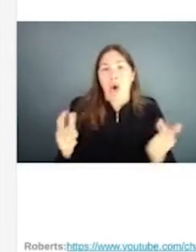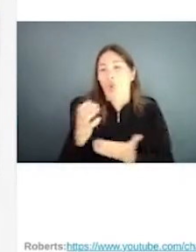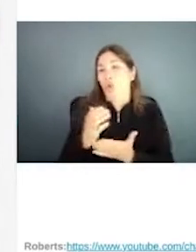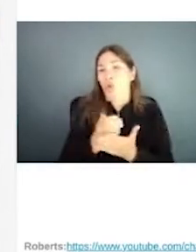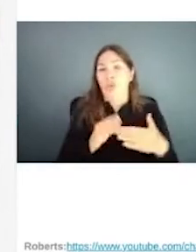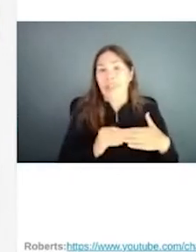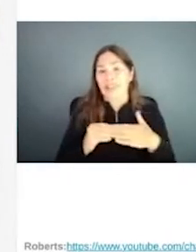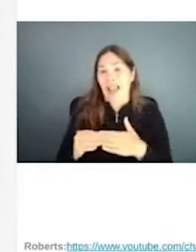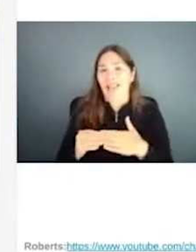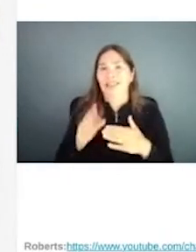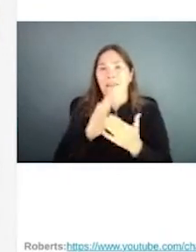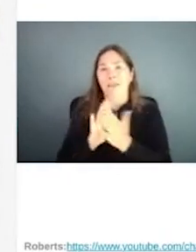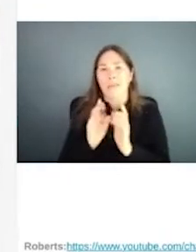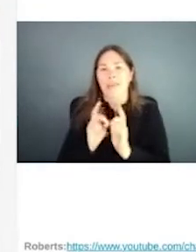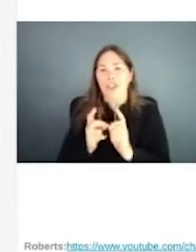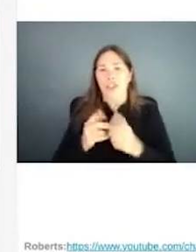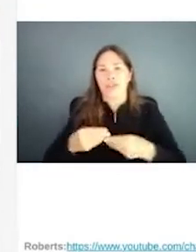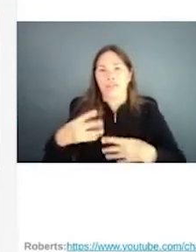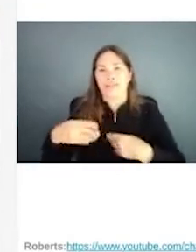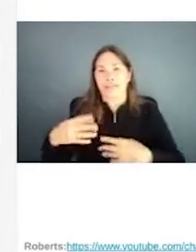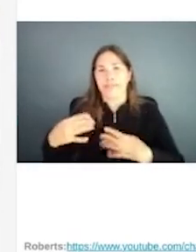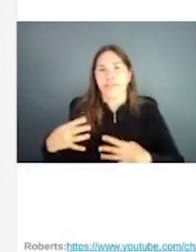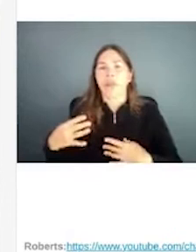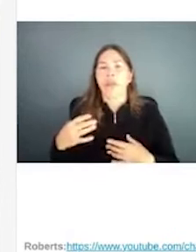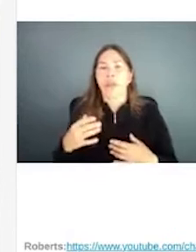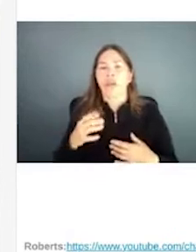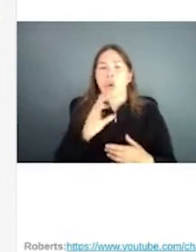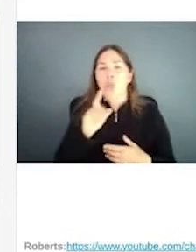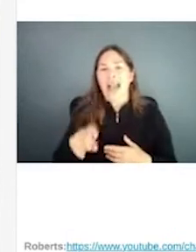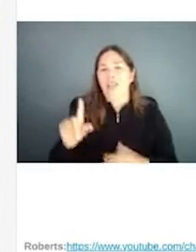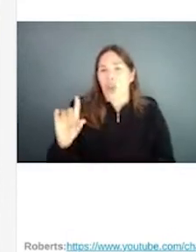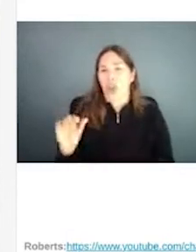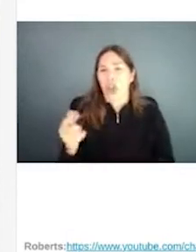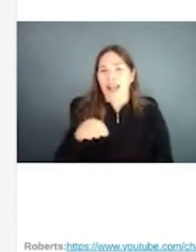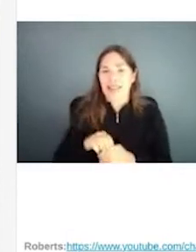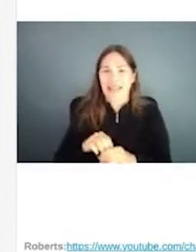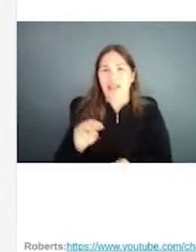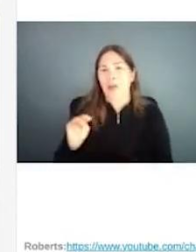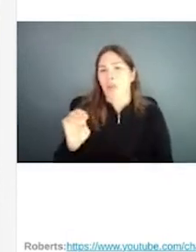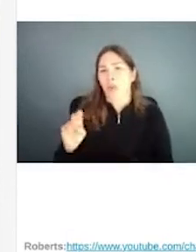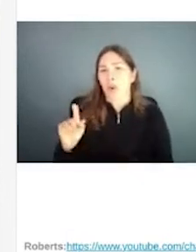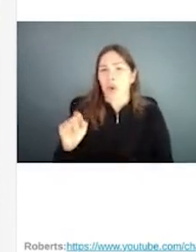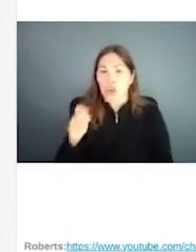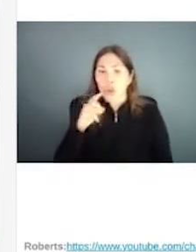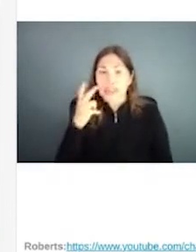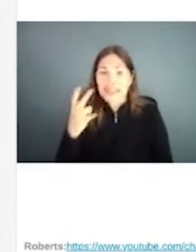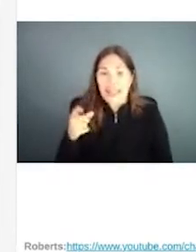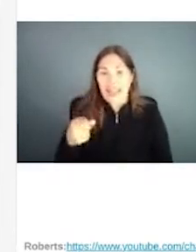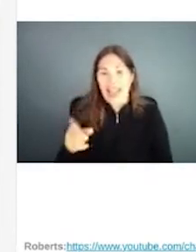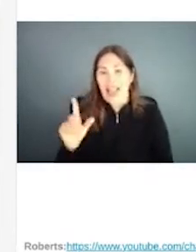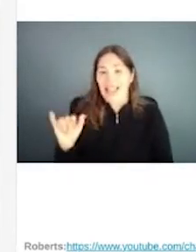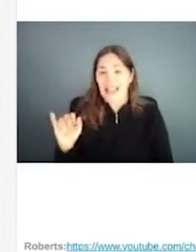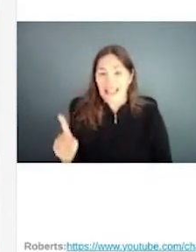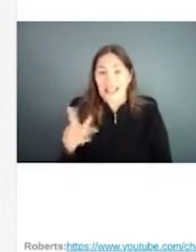been digitized. So you'll have to log into the Moodle in order to see this link. But we can